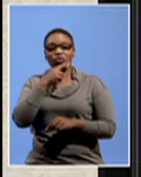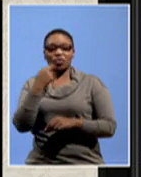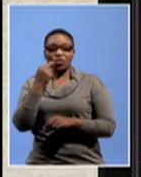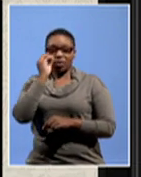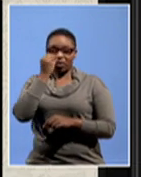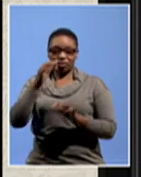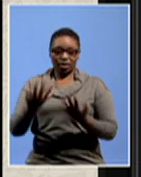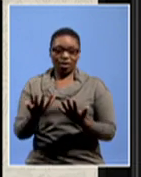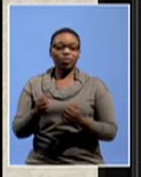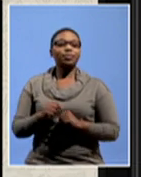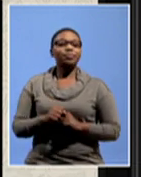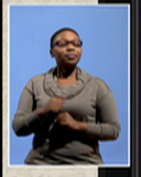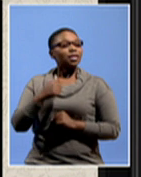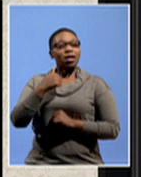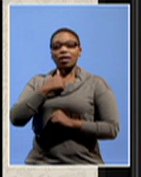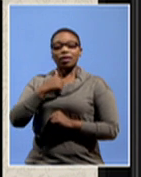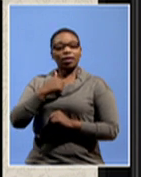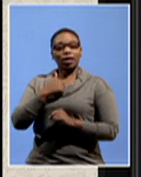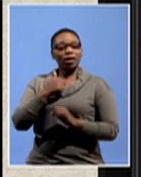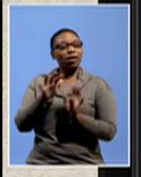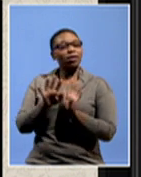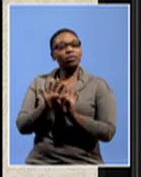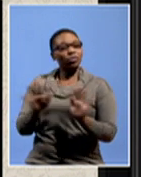is I don't